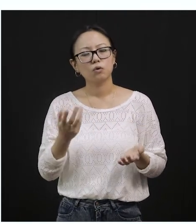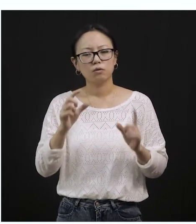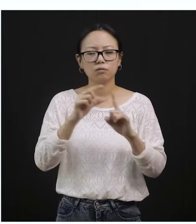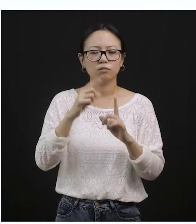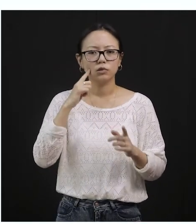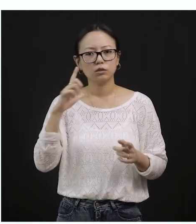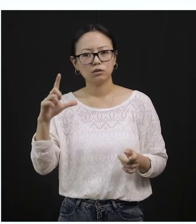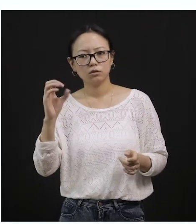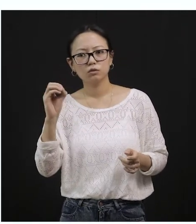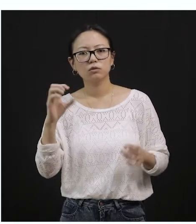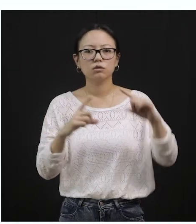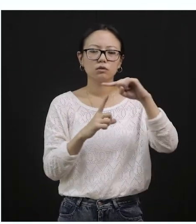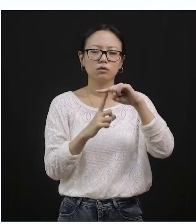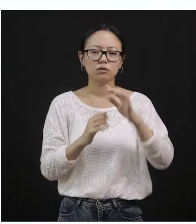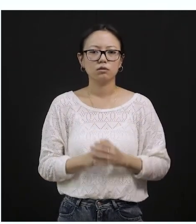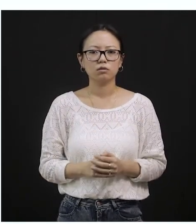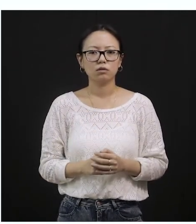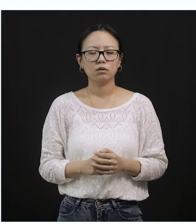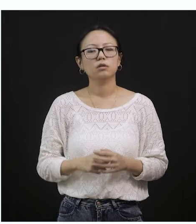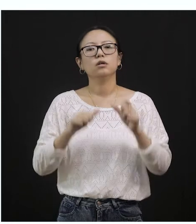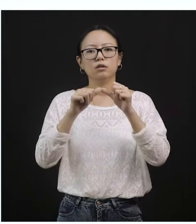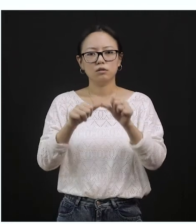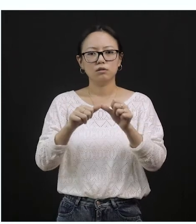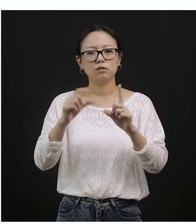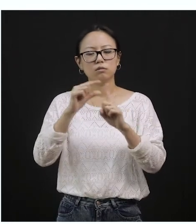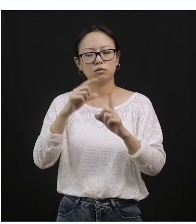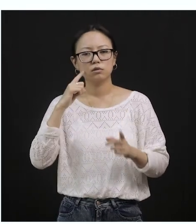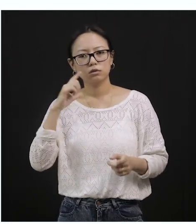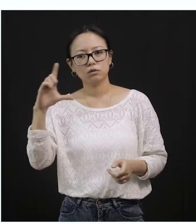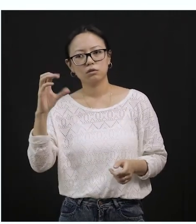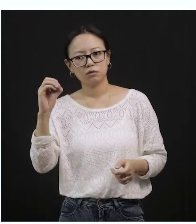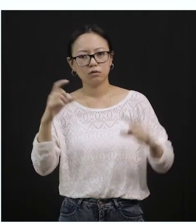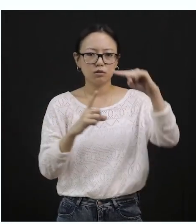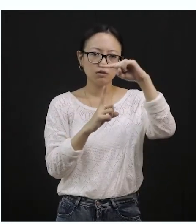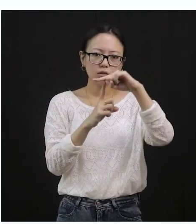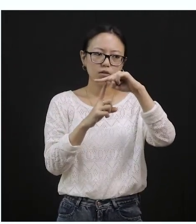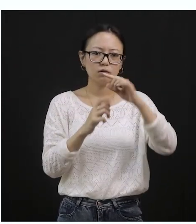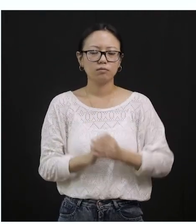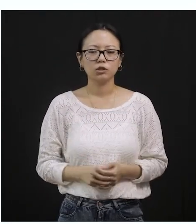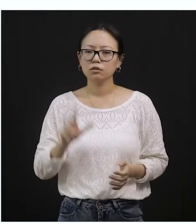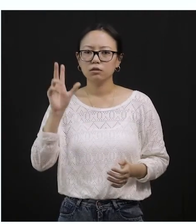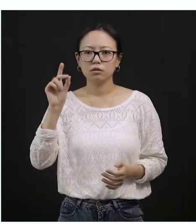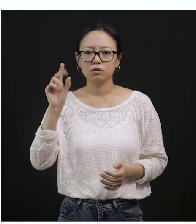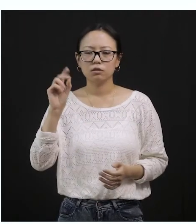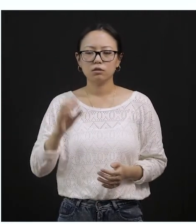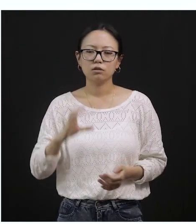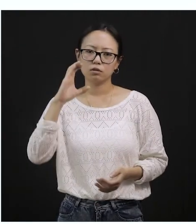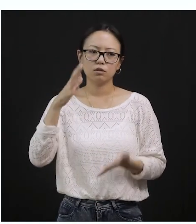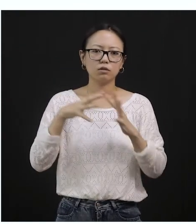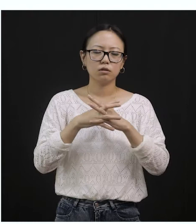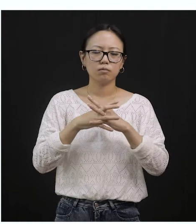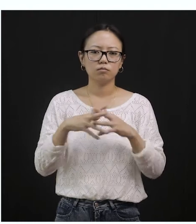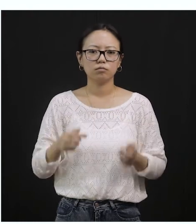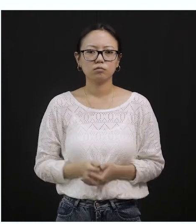3. So of course the answer is pilot. All right. Now the second classwork, I cook food